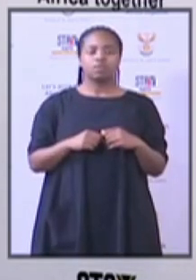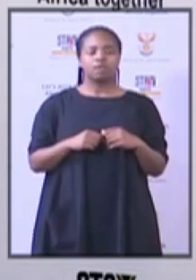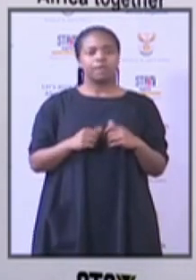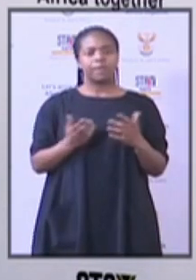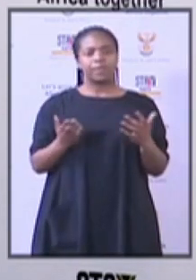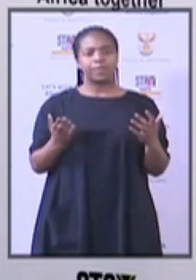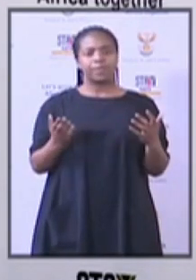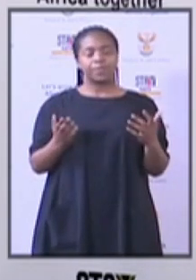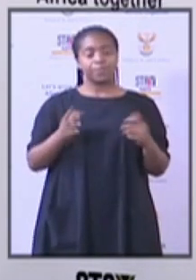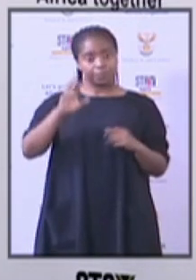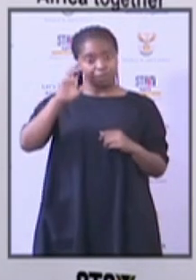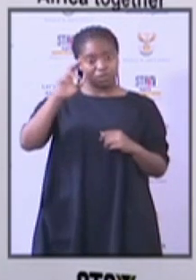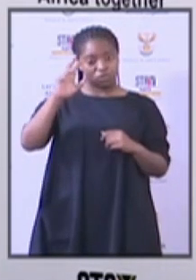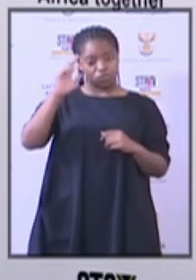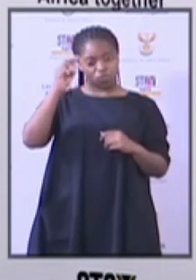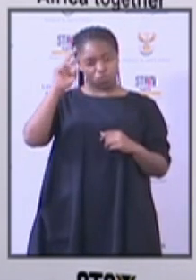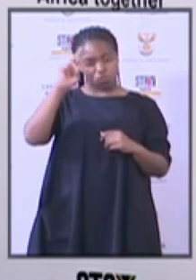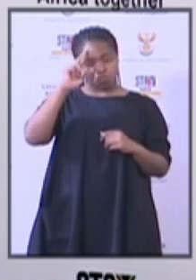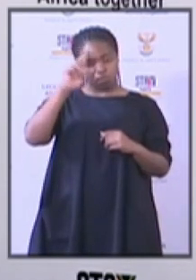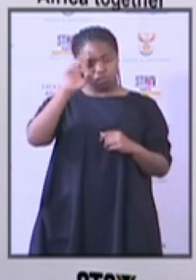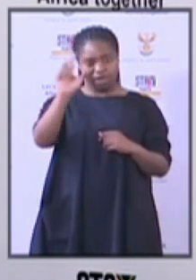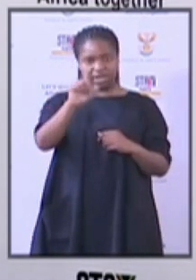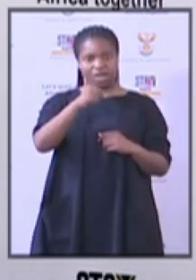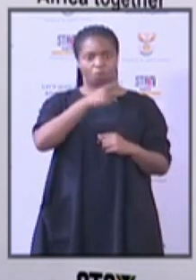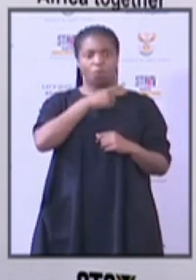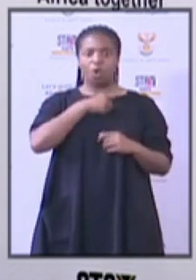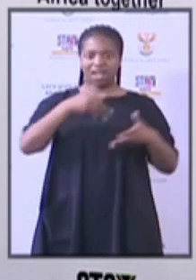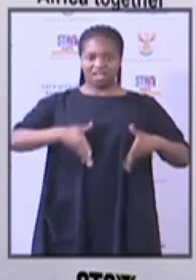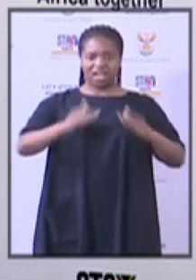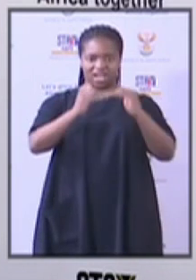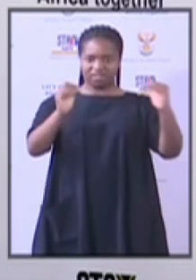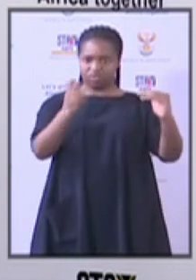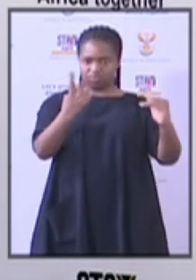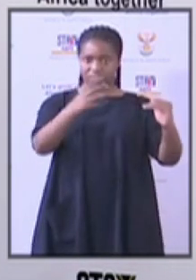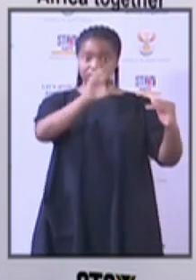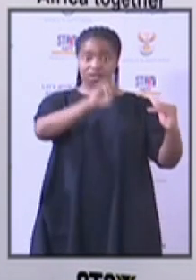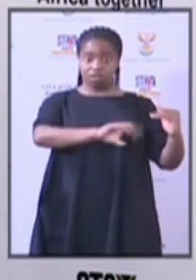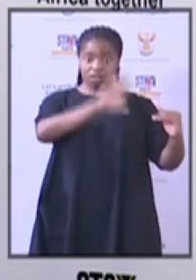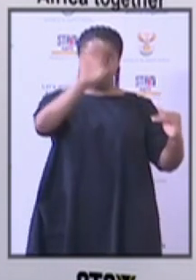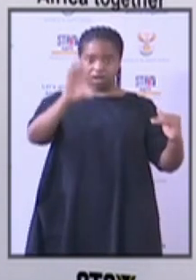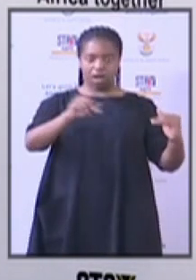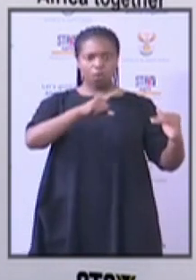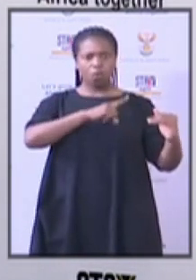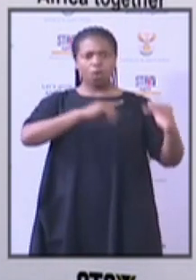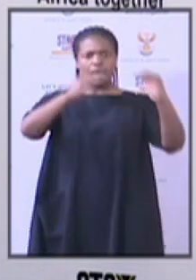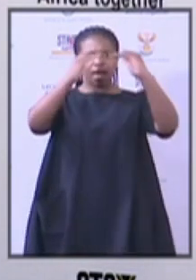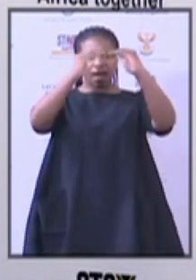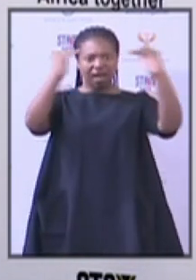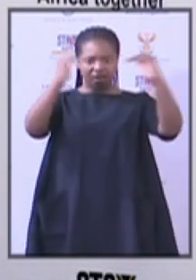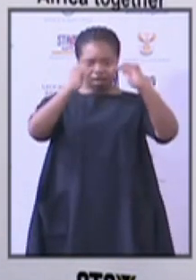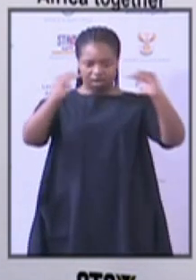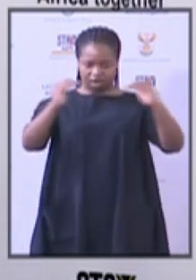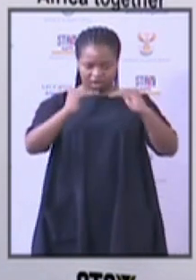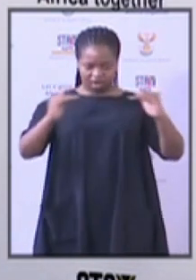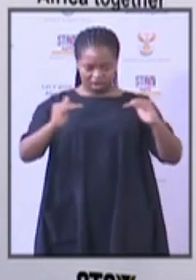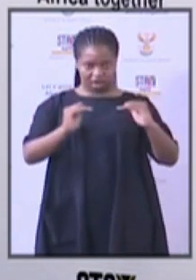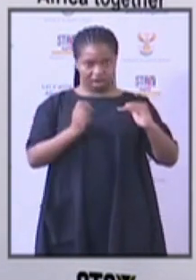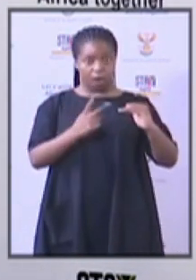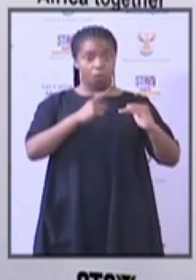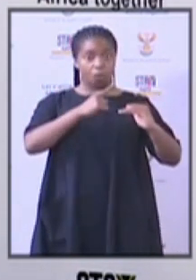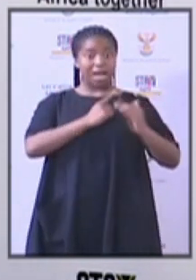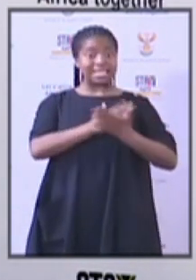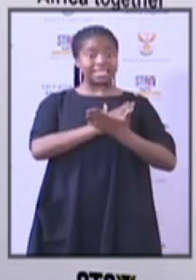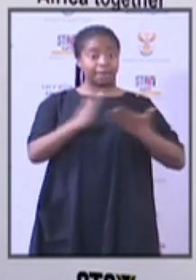we should remember at all times why we are here where we are as a country, and why certain services